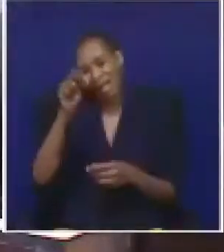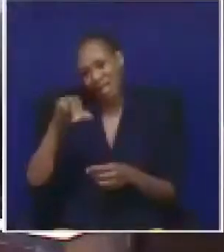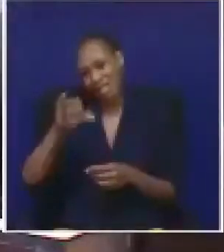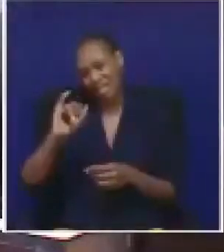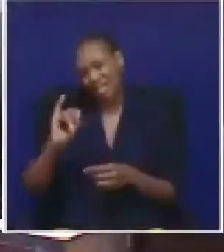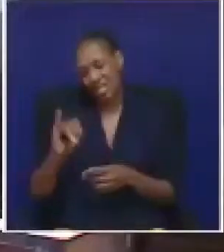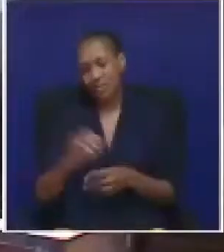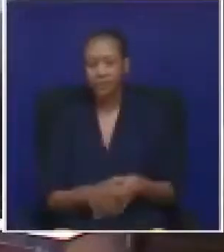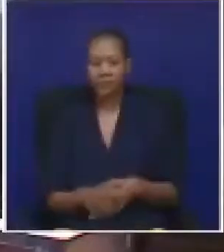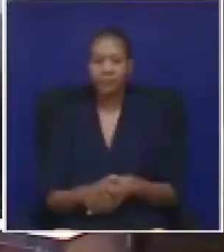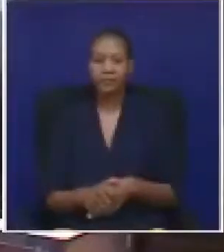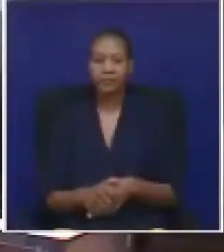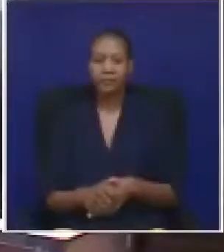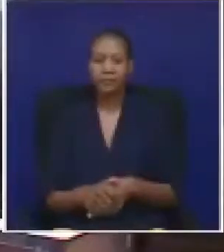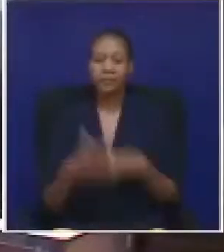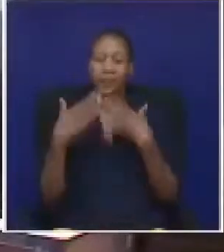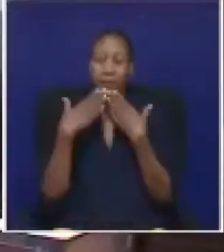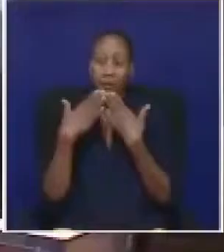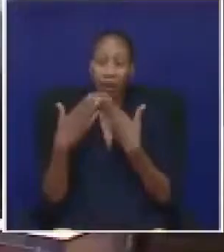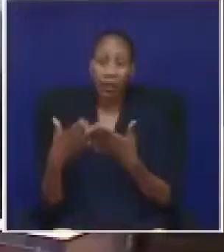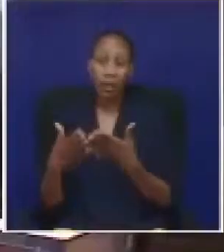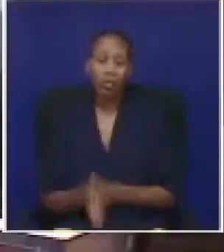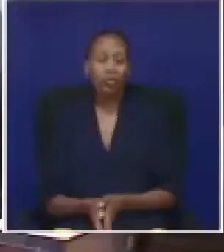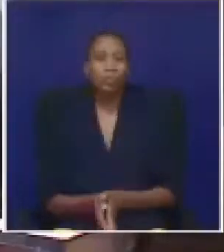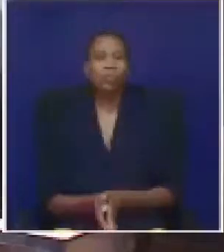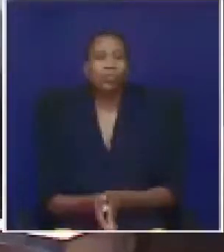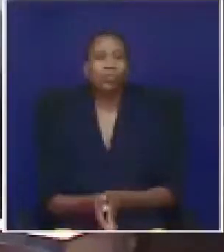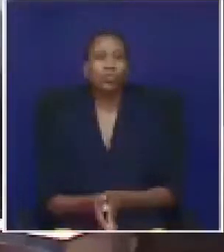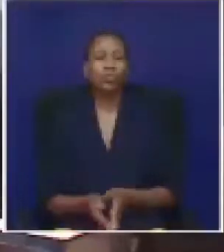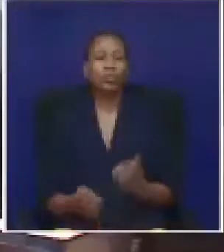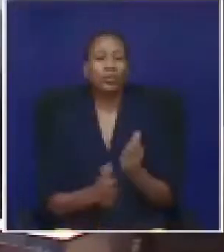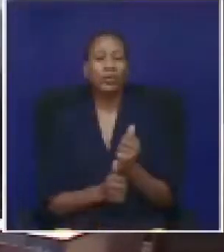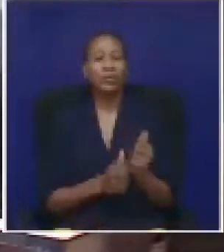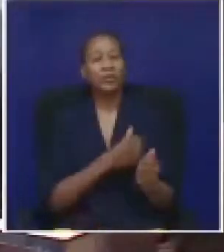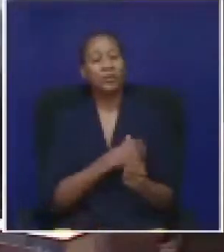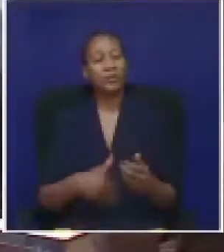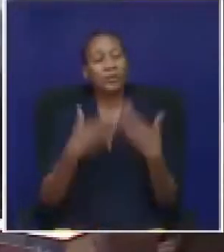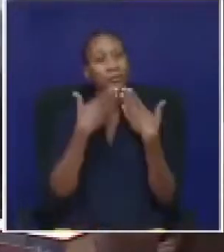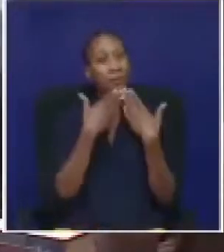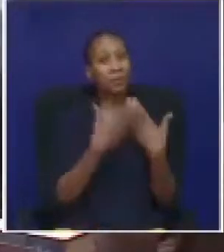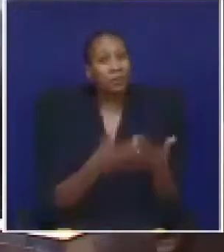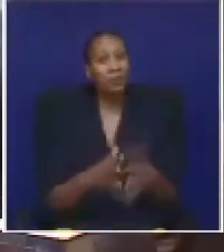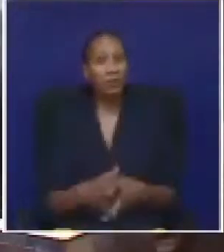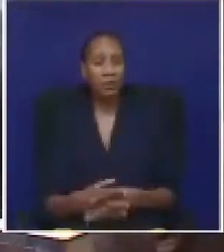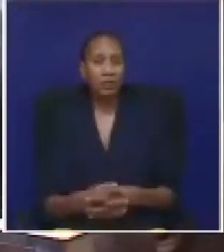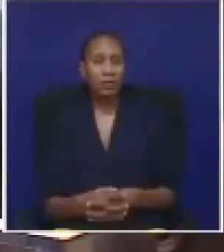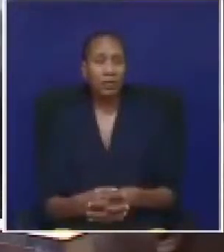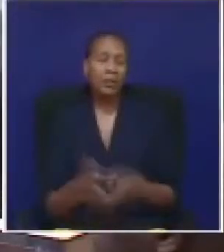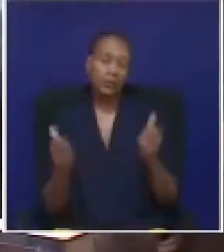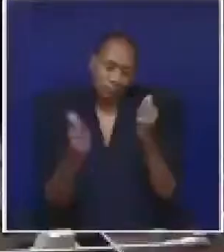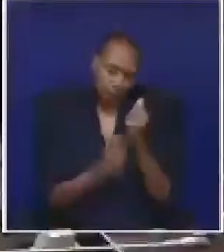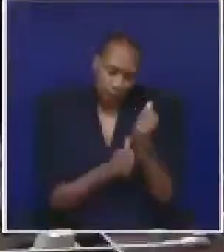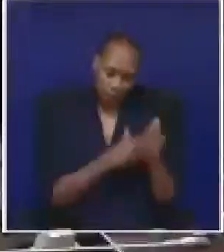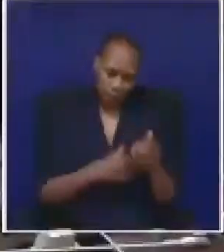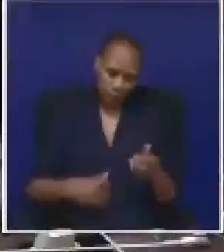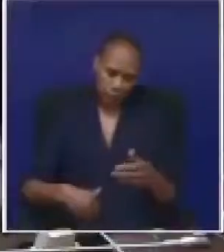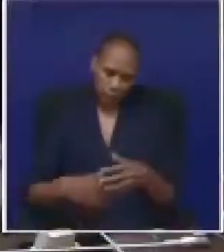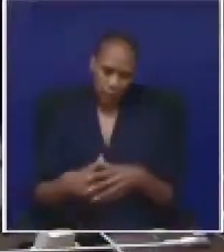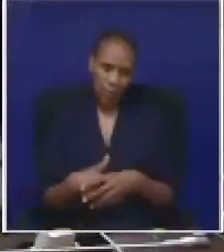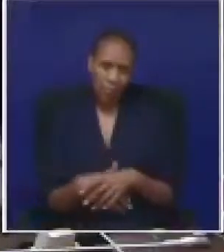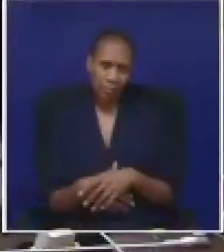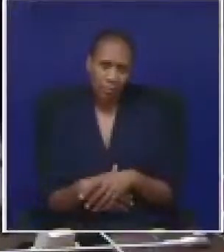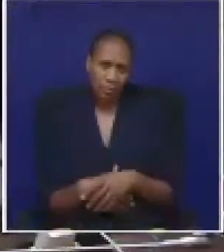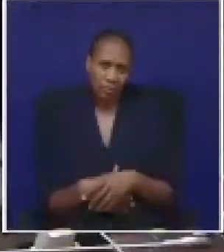Na cancer speaker. Na cancer na Deputy President. Deputy President, me to